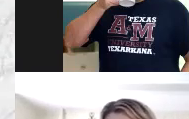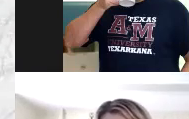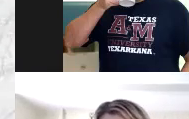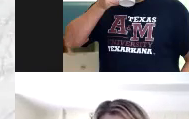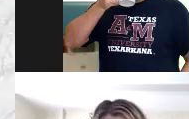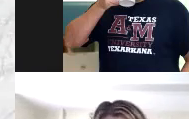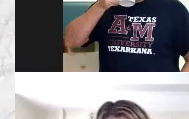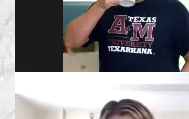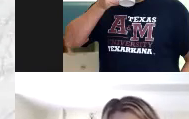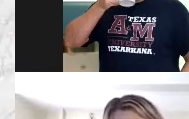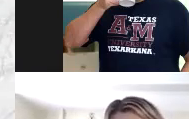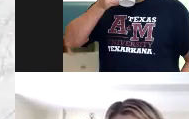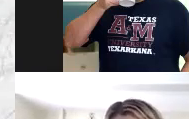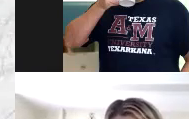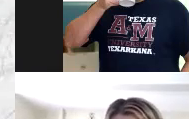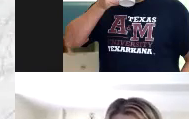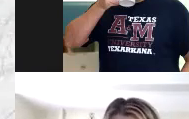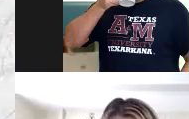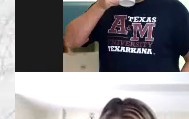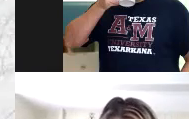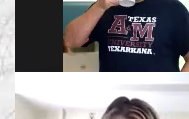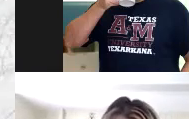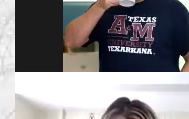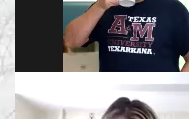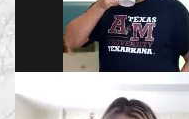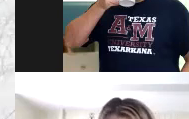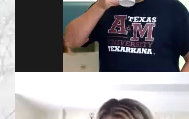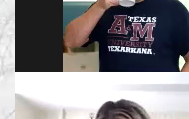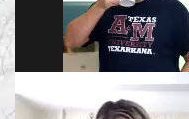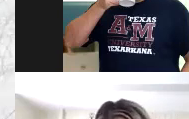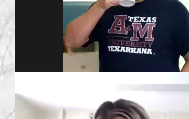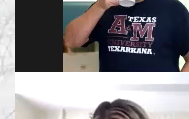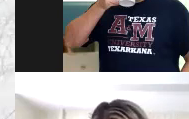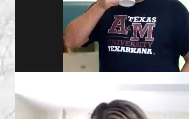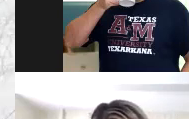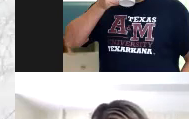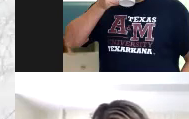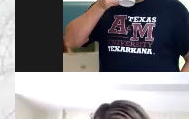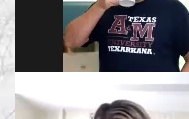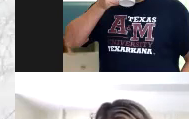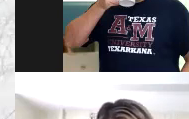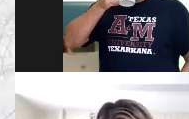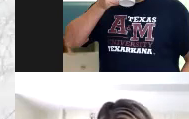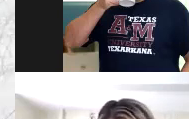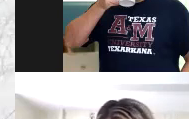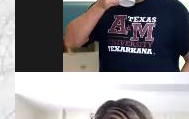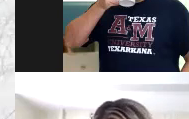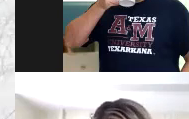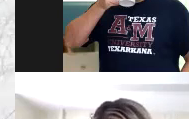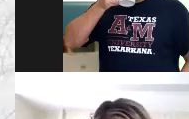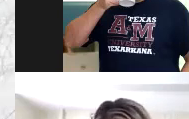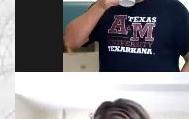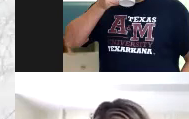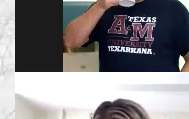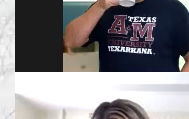of unique. So the other two parties, there are lots of parties in the United States, and honestly, there